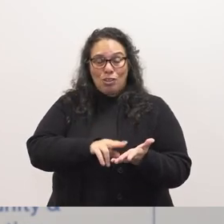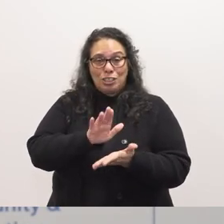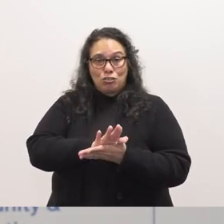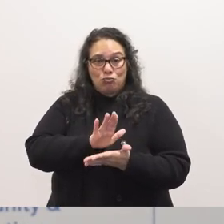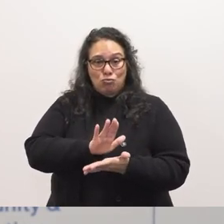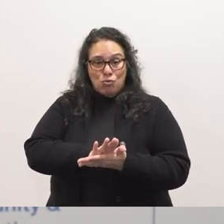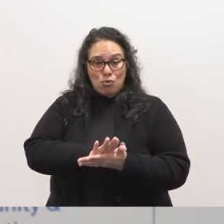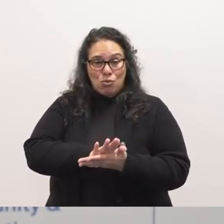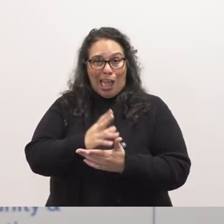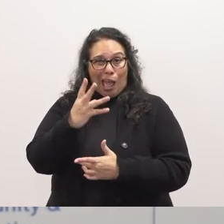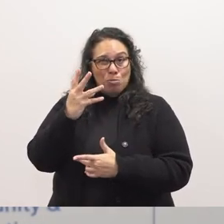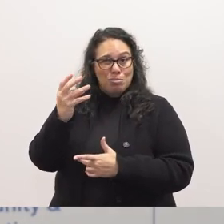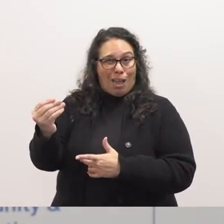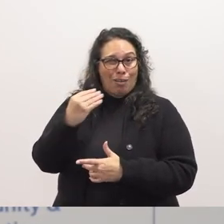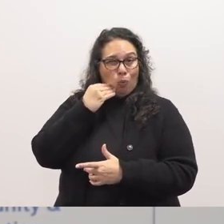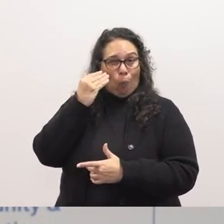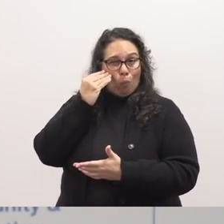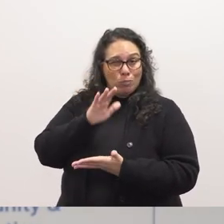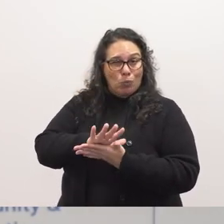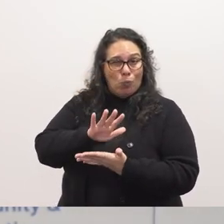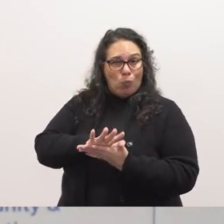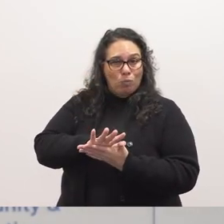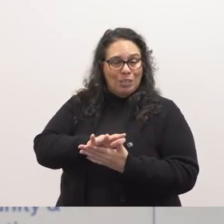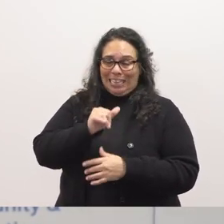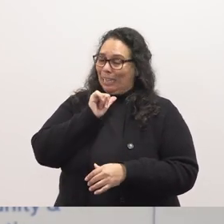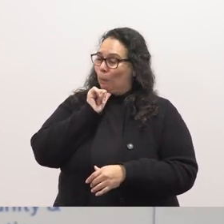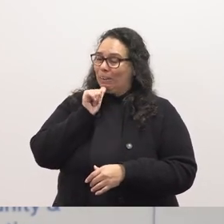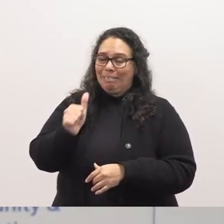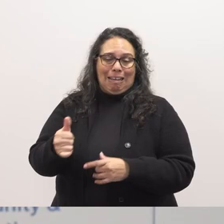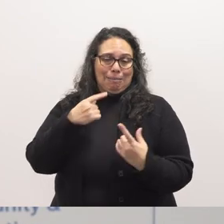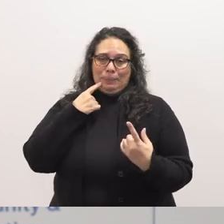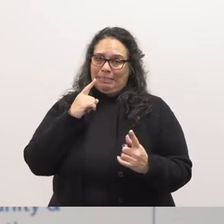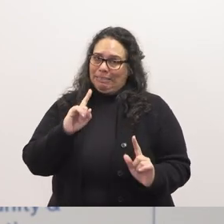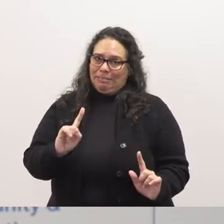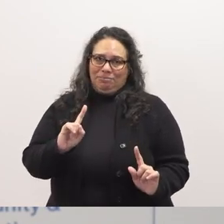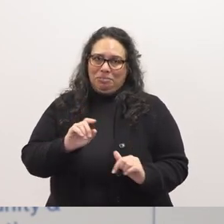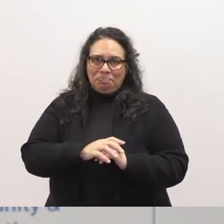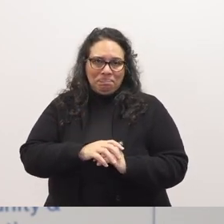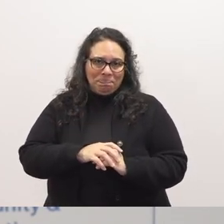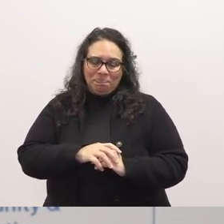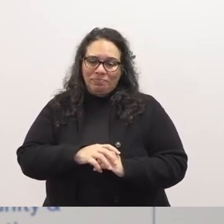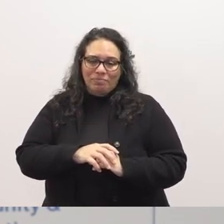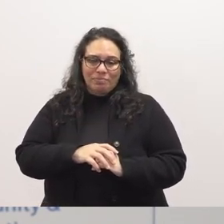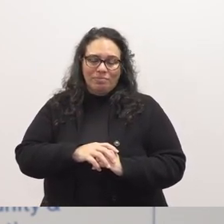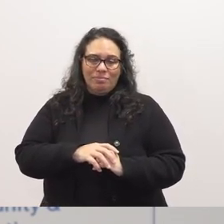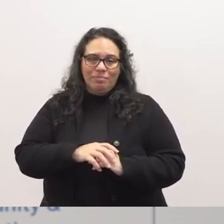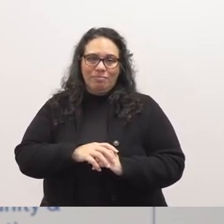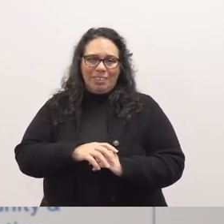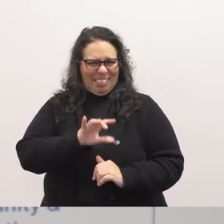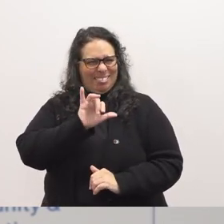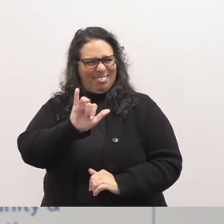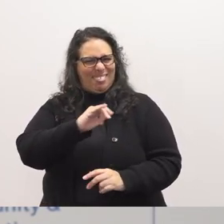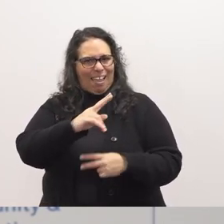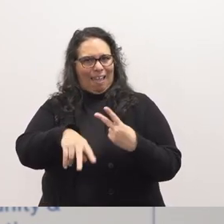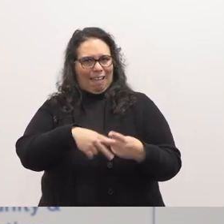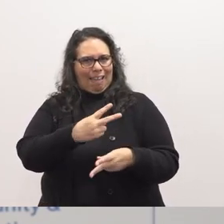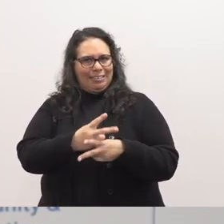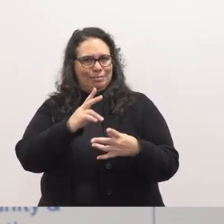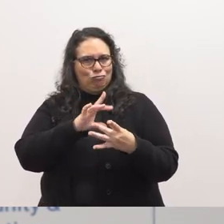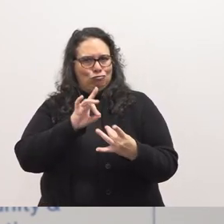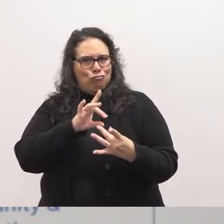of their area, they would not have been as successful. It is stories like